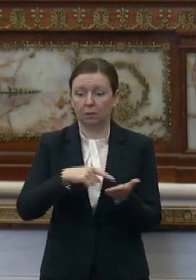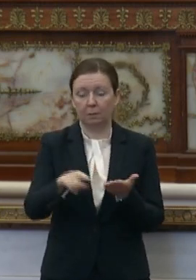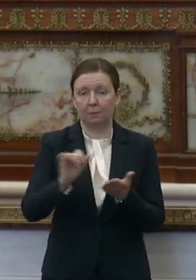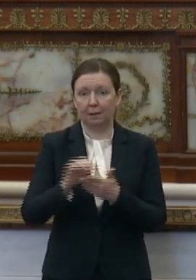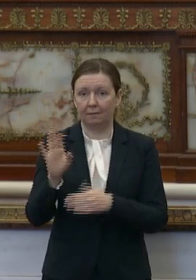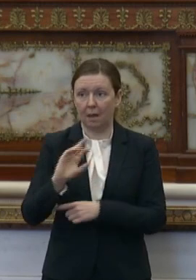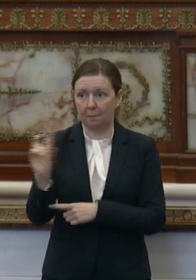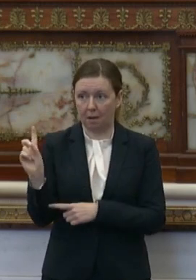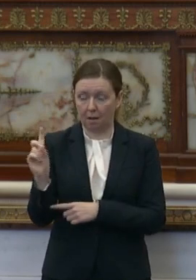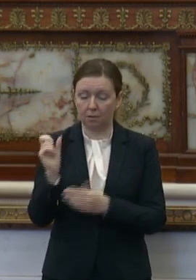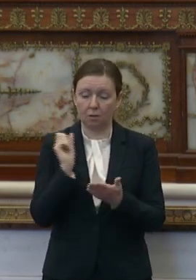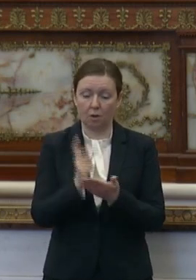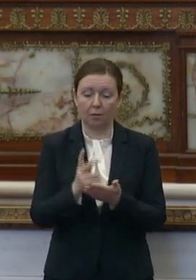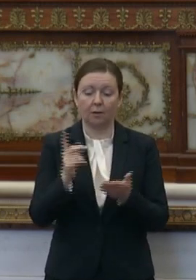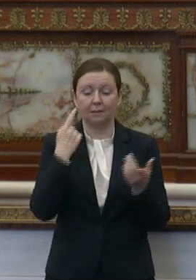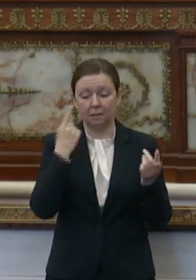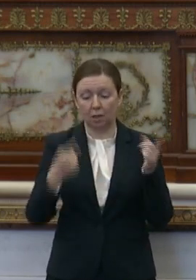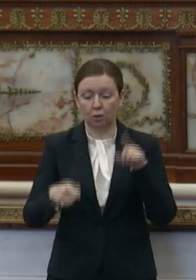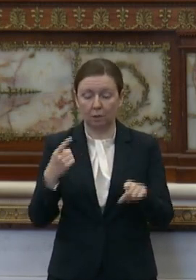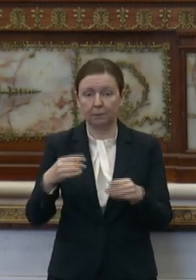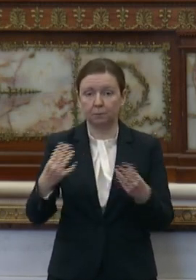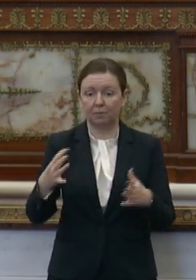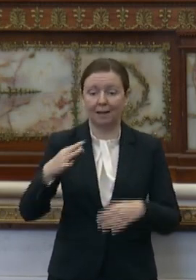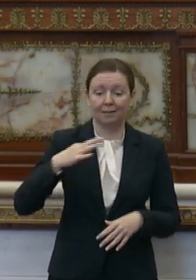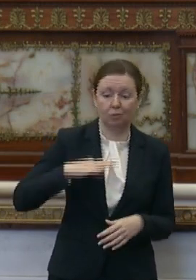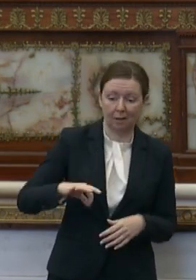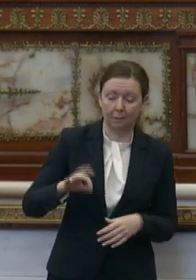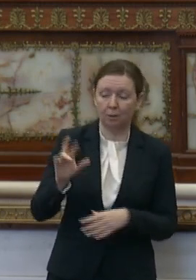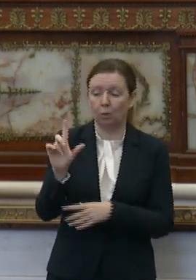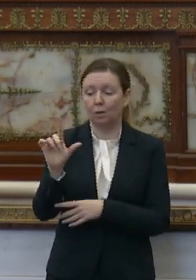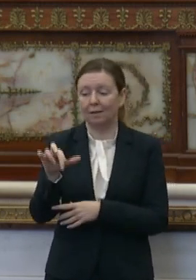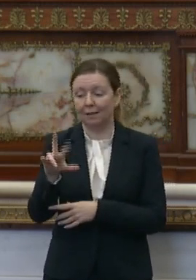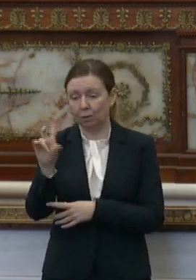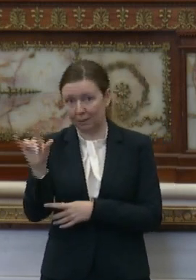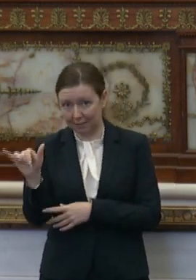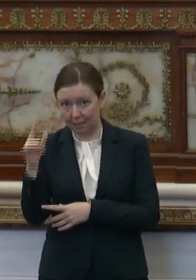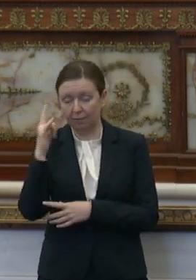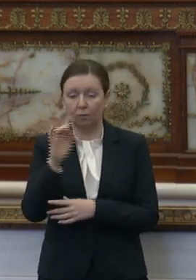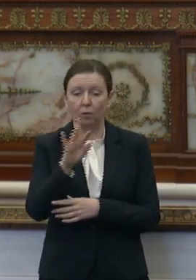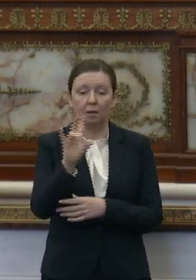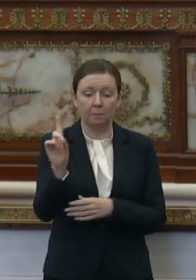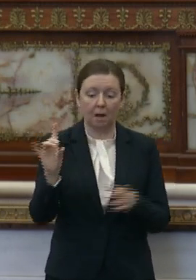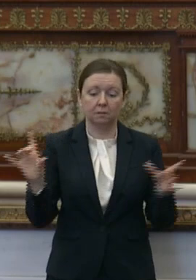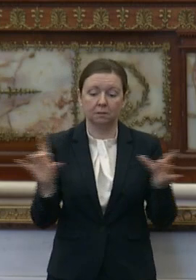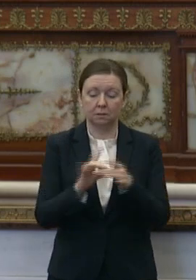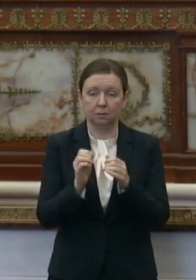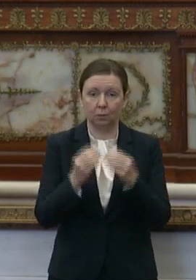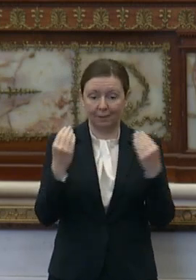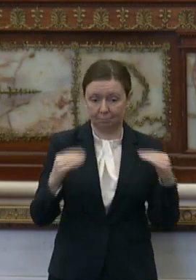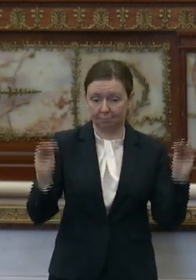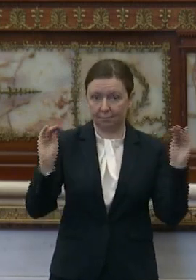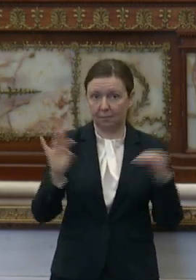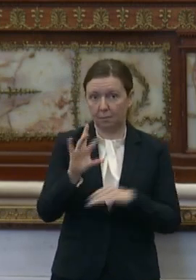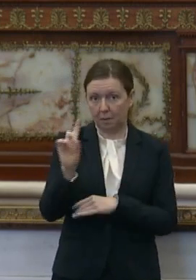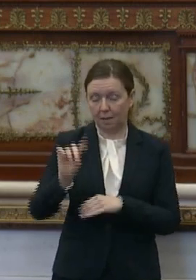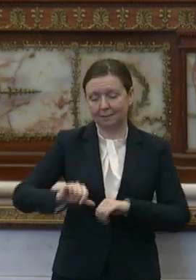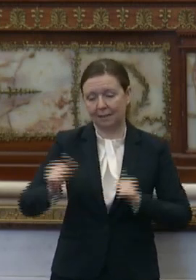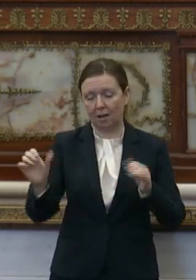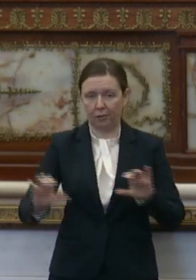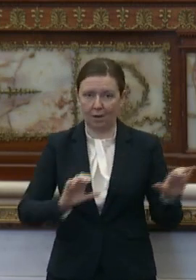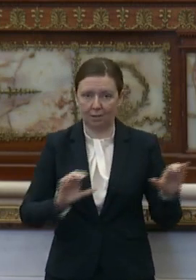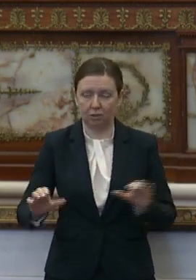bonds, authorizing agreements to provide credit or payment of liquidity sources for the bonds in connection with issuance of the bonds, and certain other